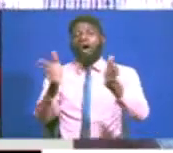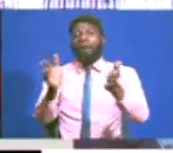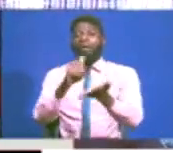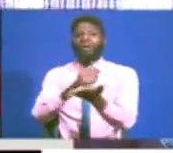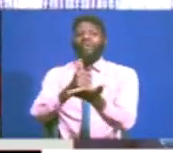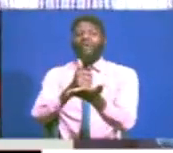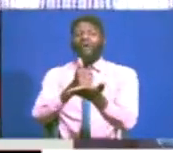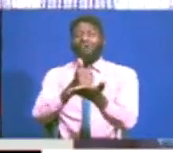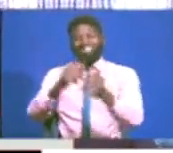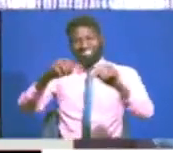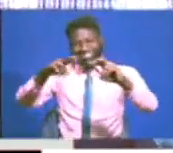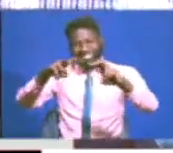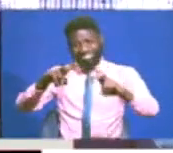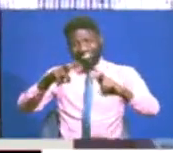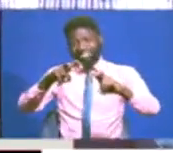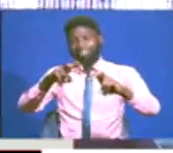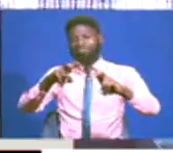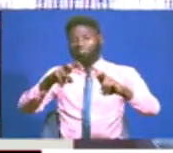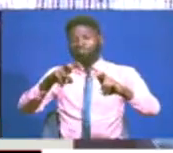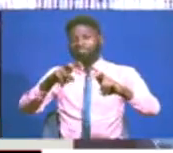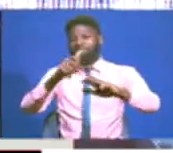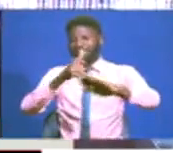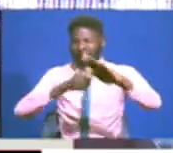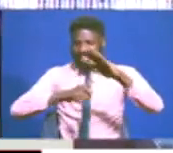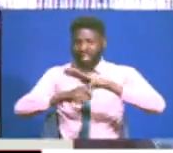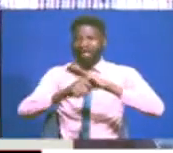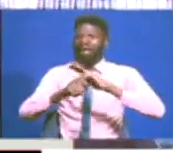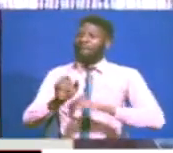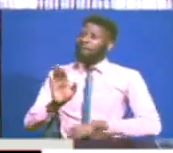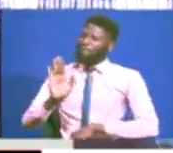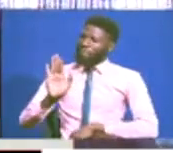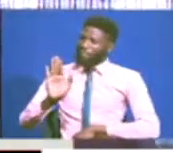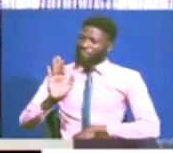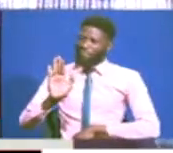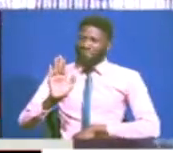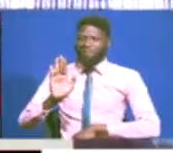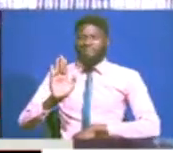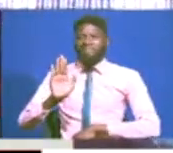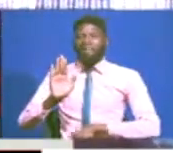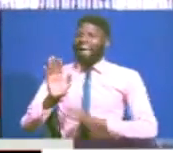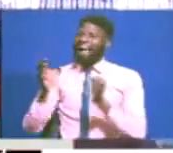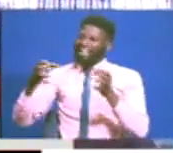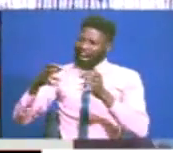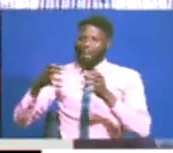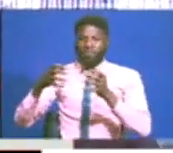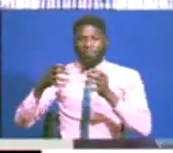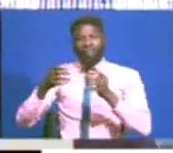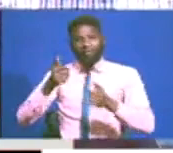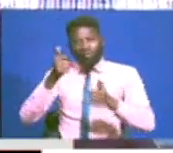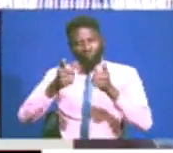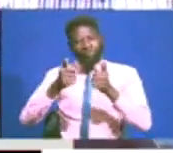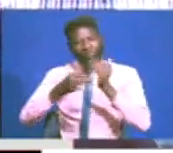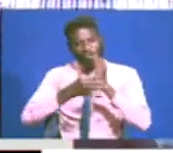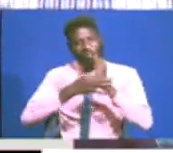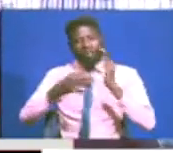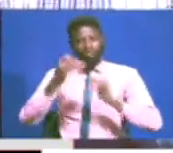servers must be opened and audited under auspices of a reputable firm or organization,